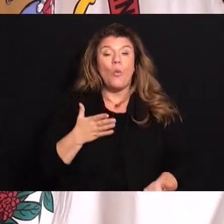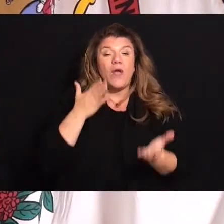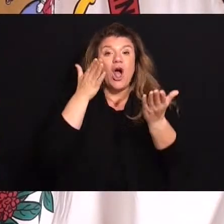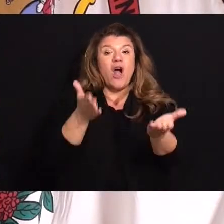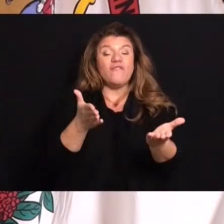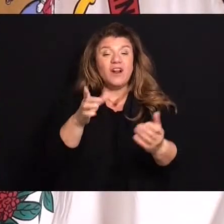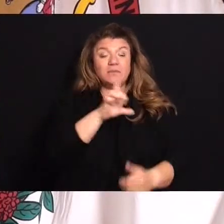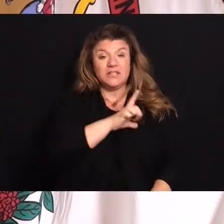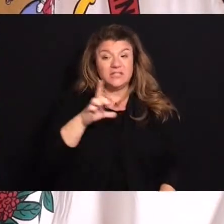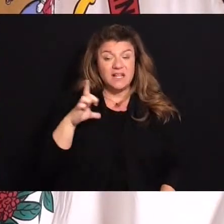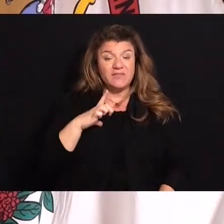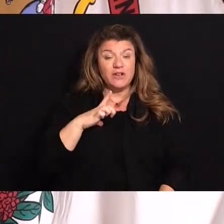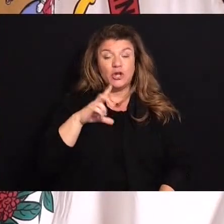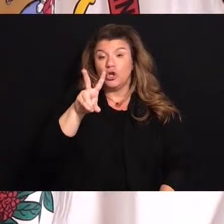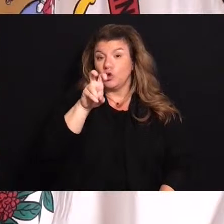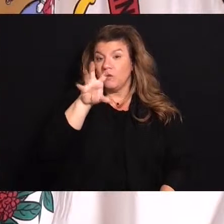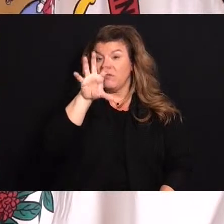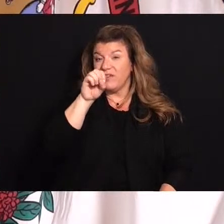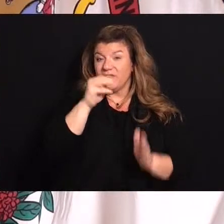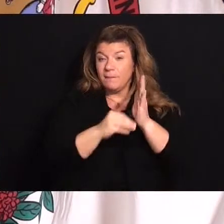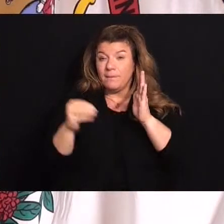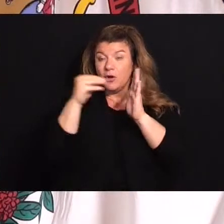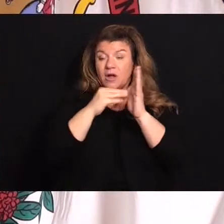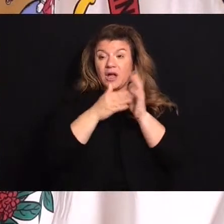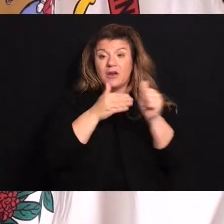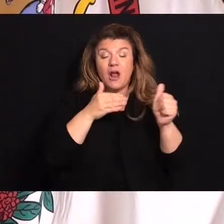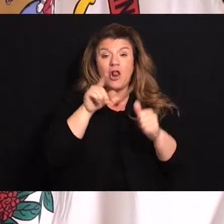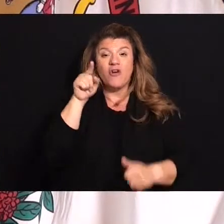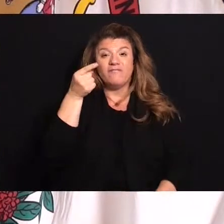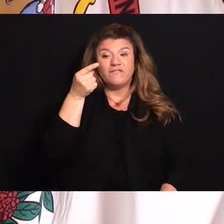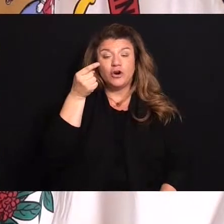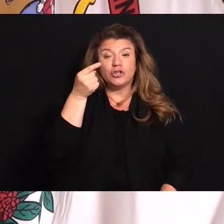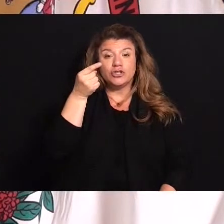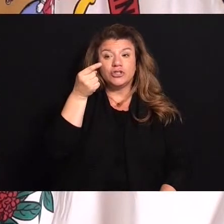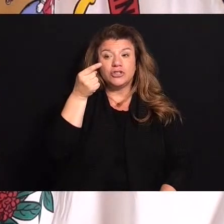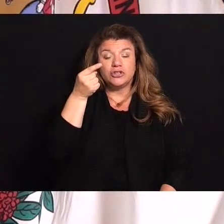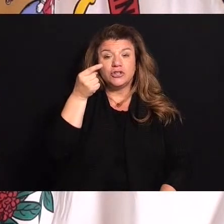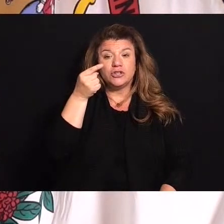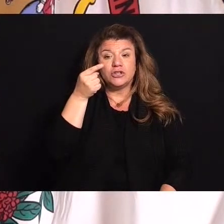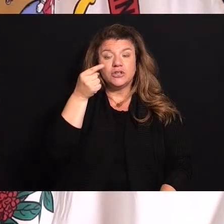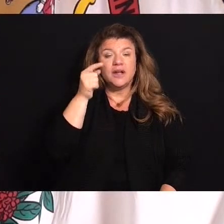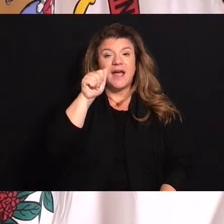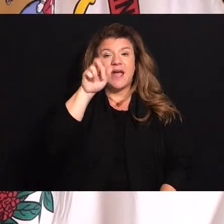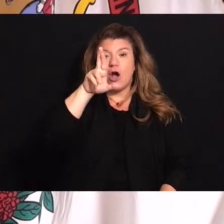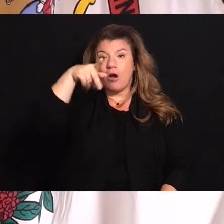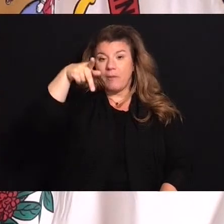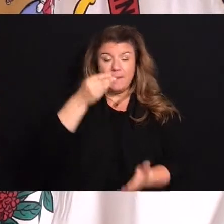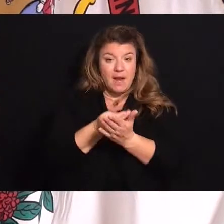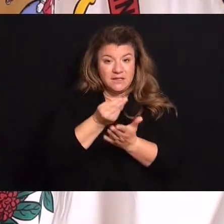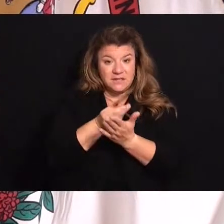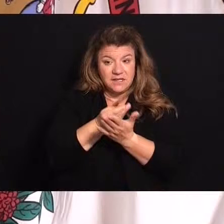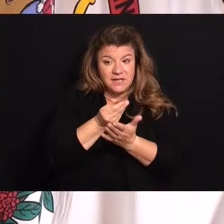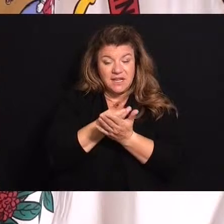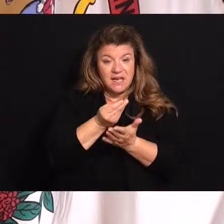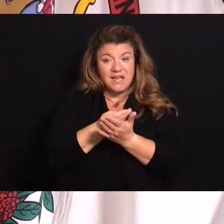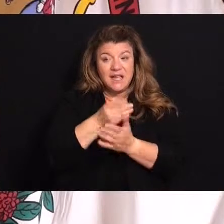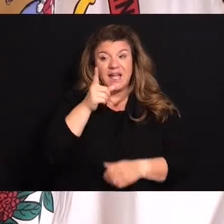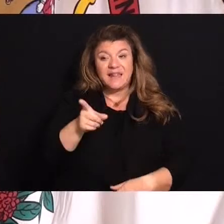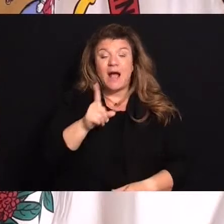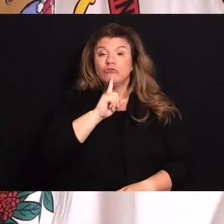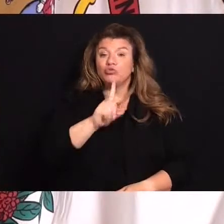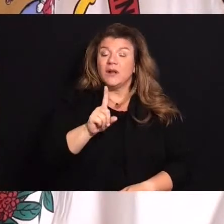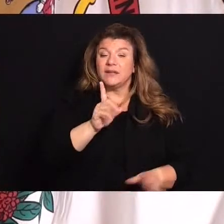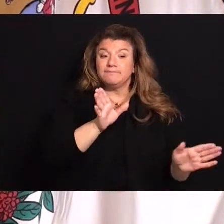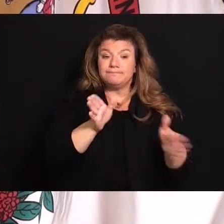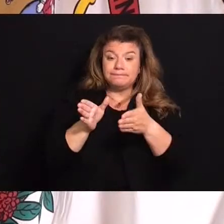with the legislature, a $250 million out of the first tranche of ARP monies that was really set